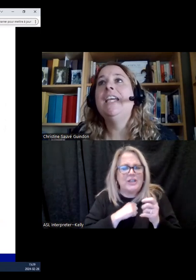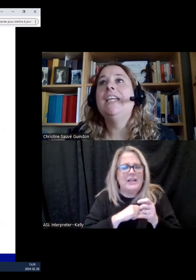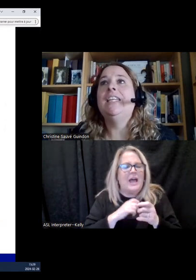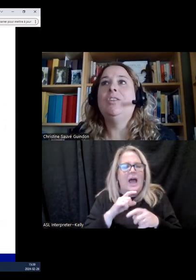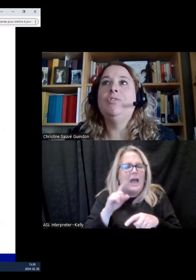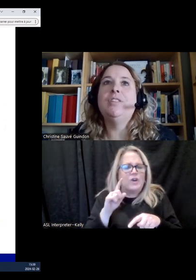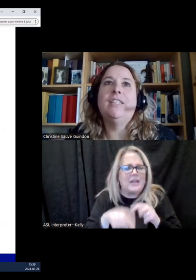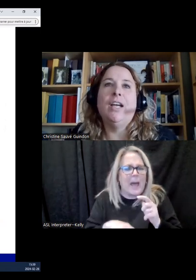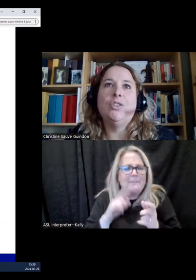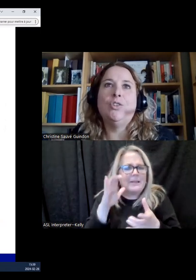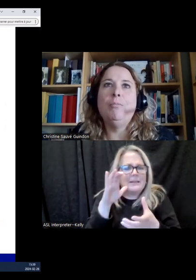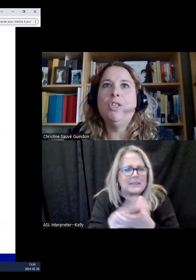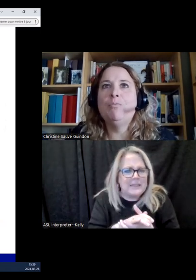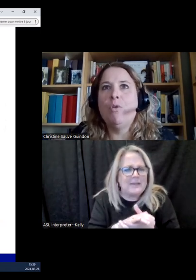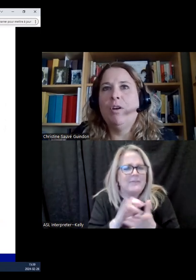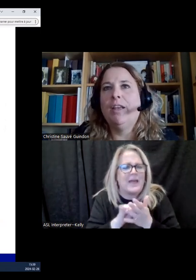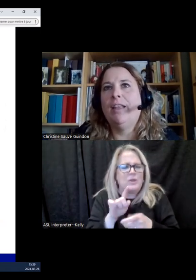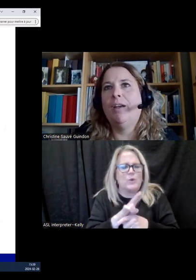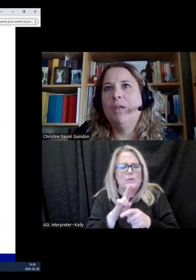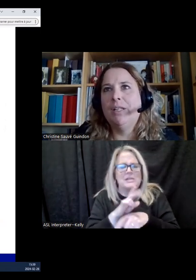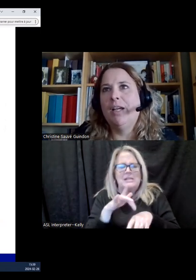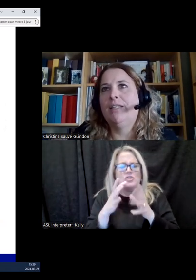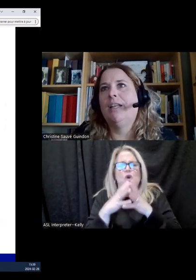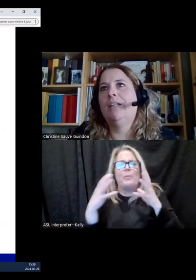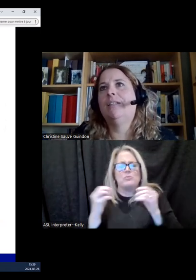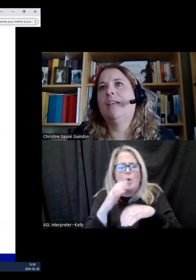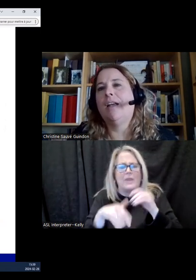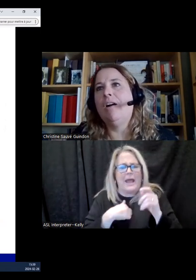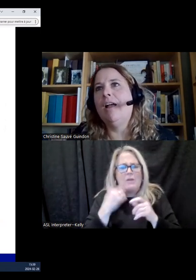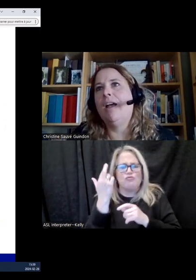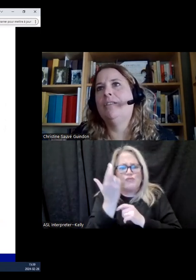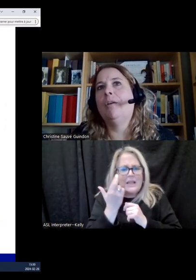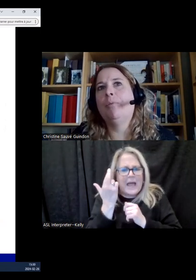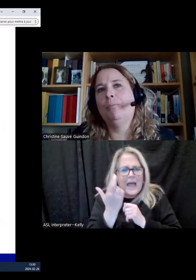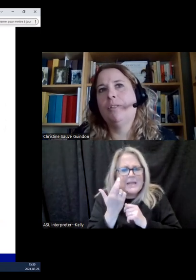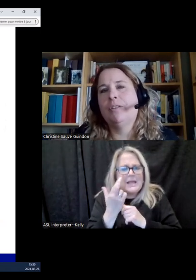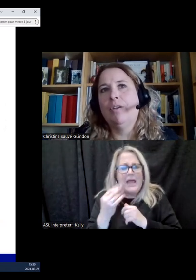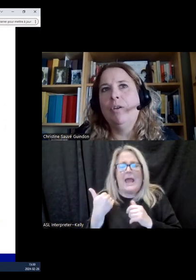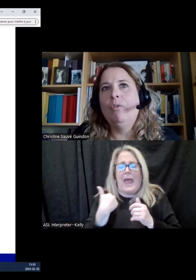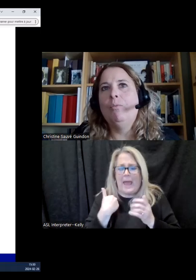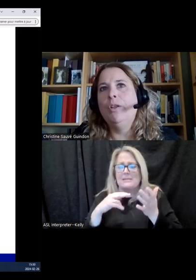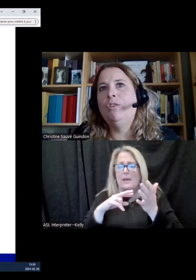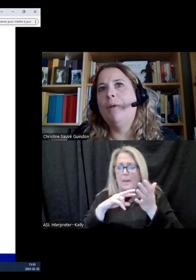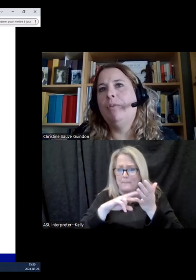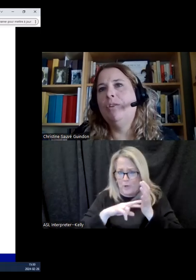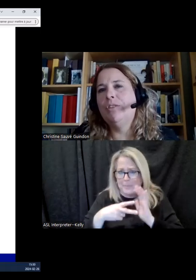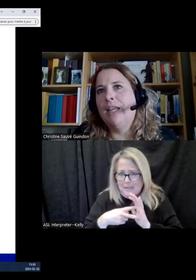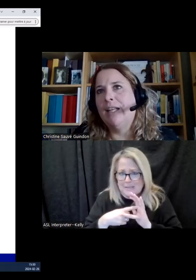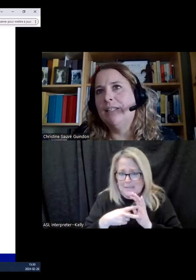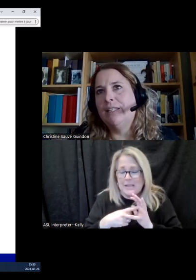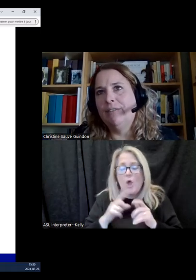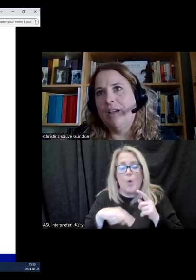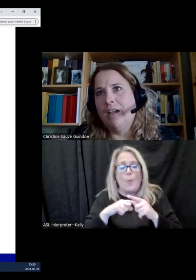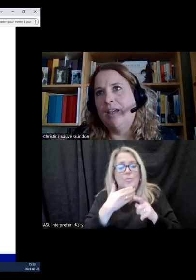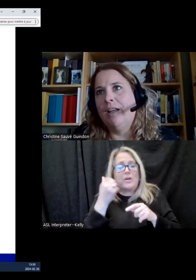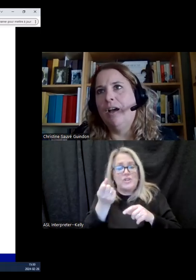subtleties. He uses touch so much more than I realize, and it all has a purpose. Once you better understand